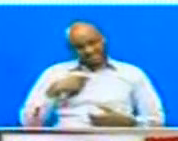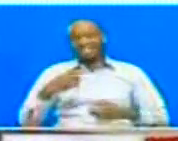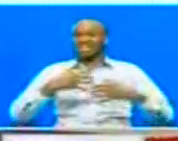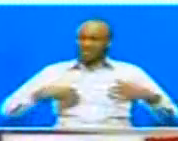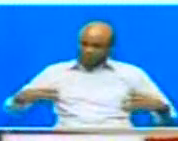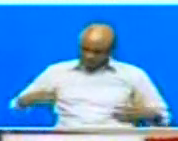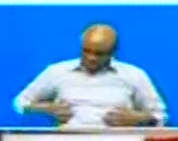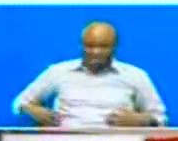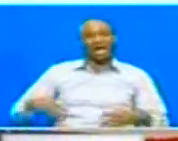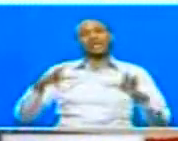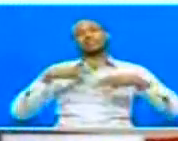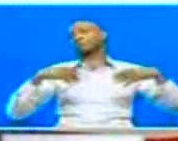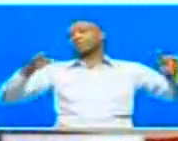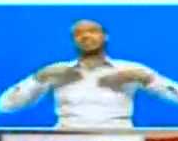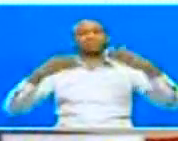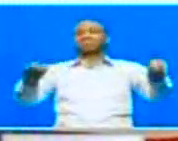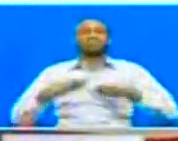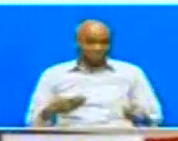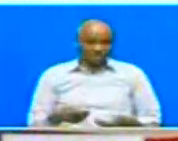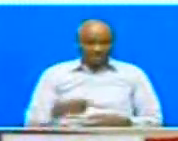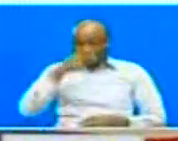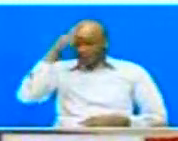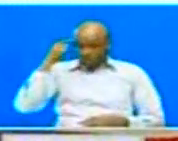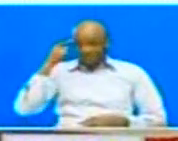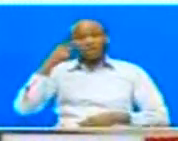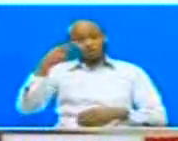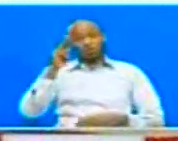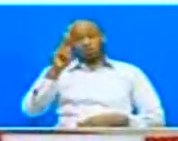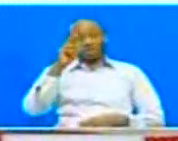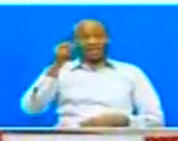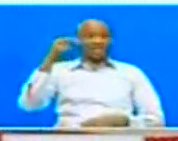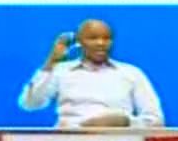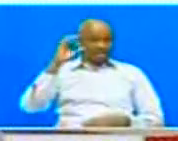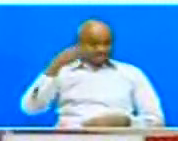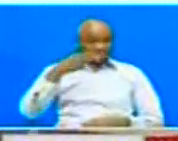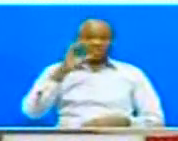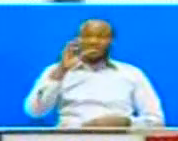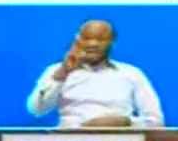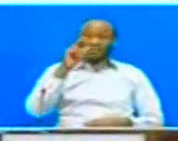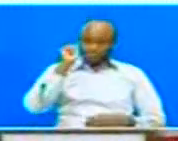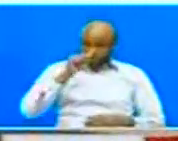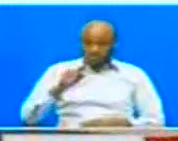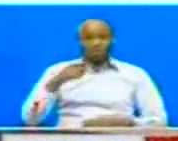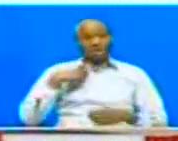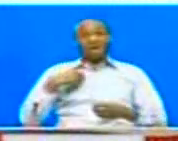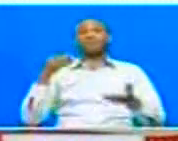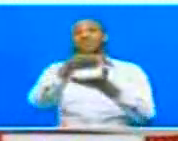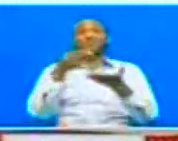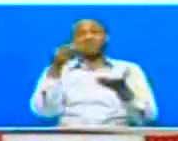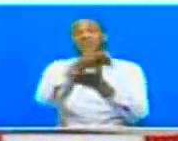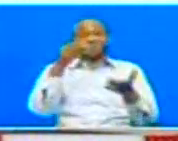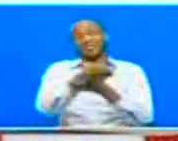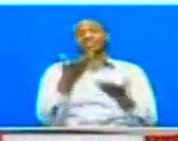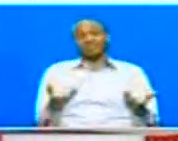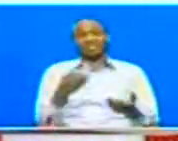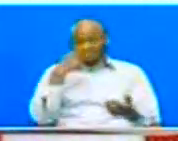refugee matters in a very lackluster way. Because UNHCR or the international community can come in and feed refugees in a camp or